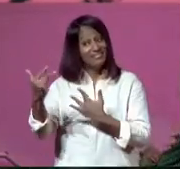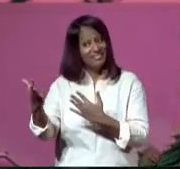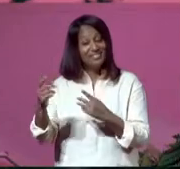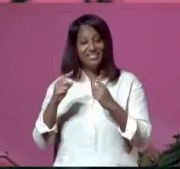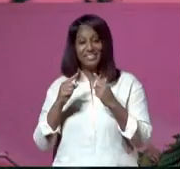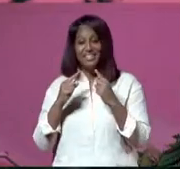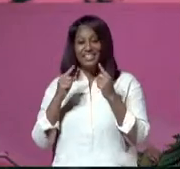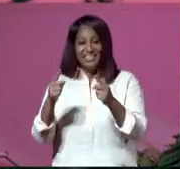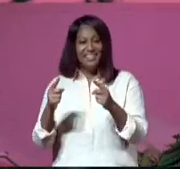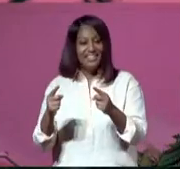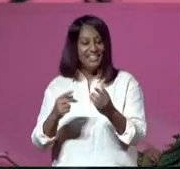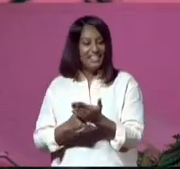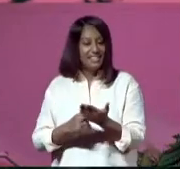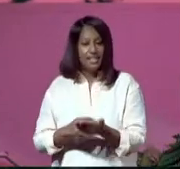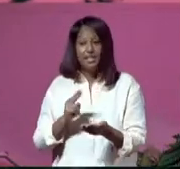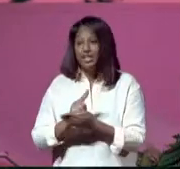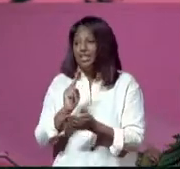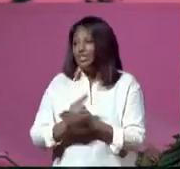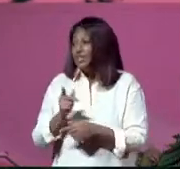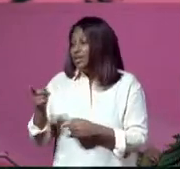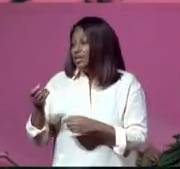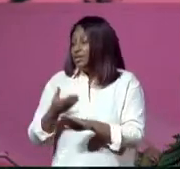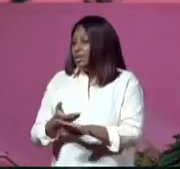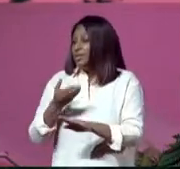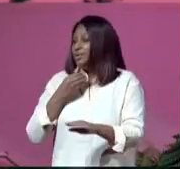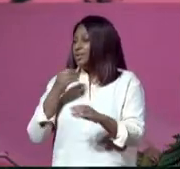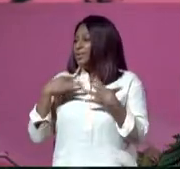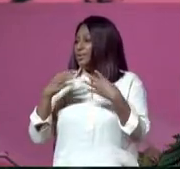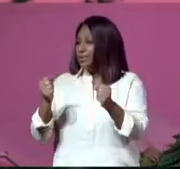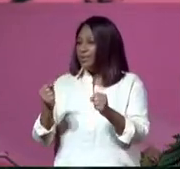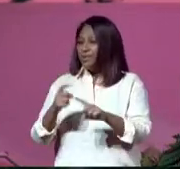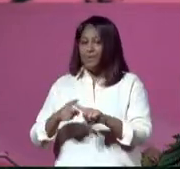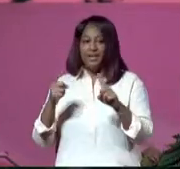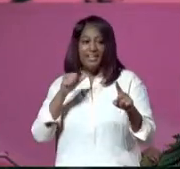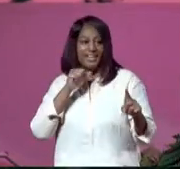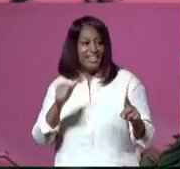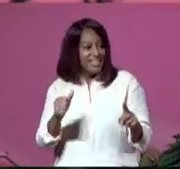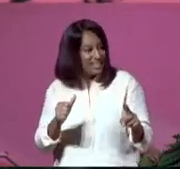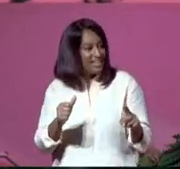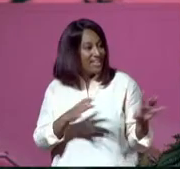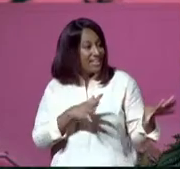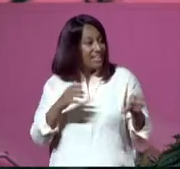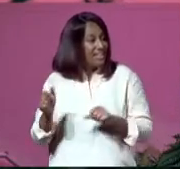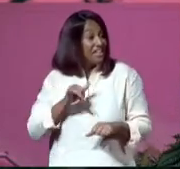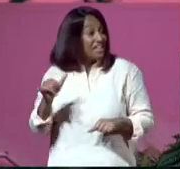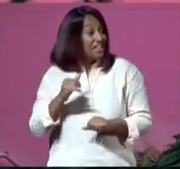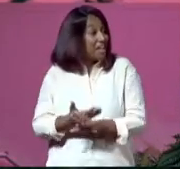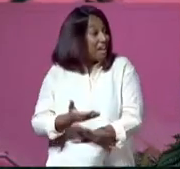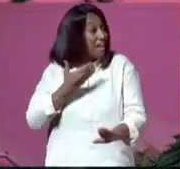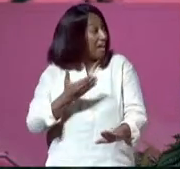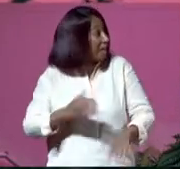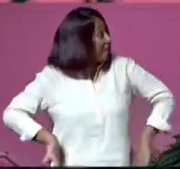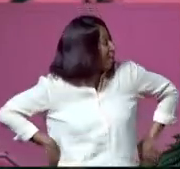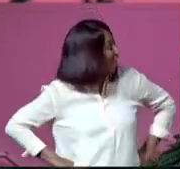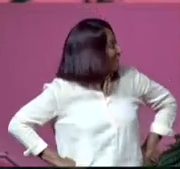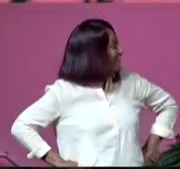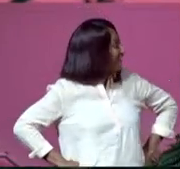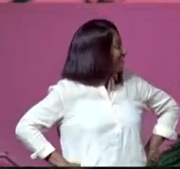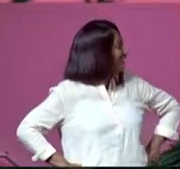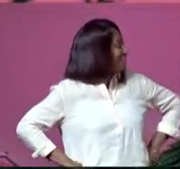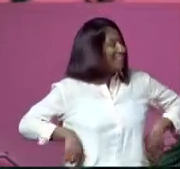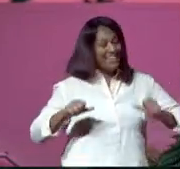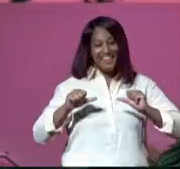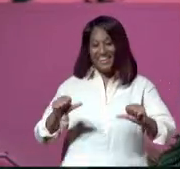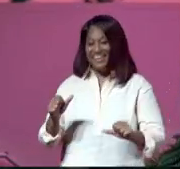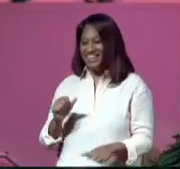He uses her before he fixes her, but refuses to leave her like he found her. I'm trying